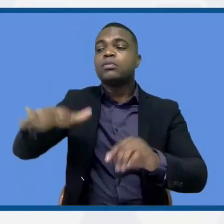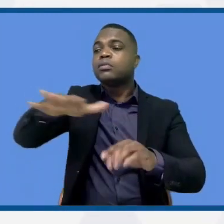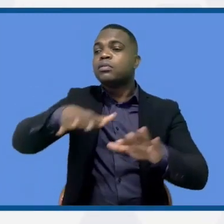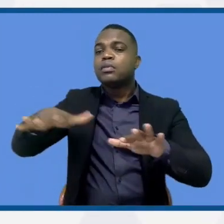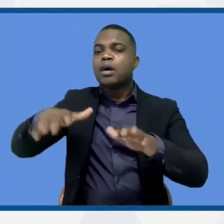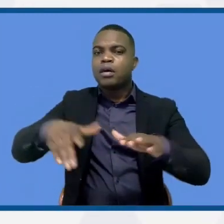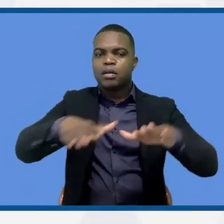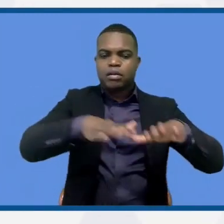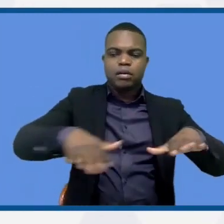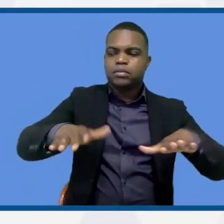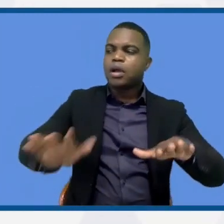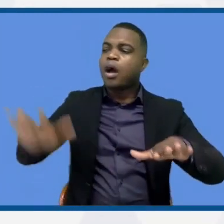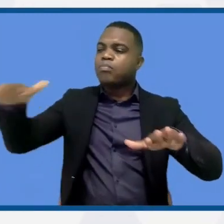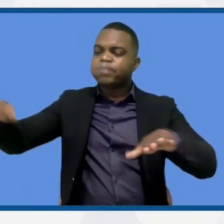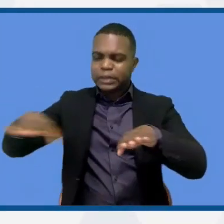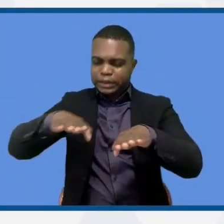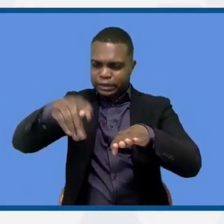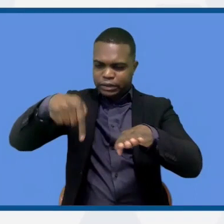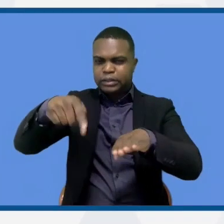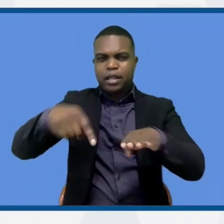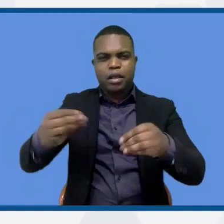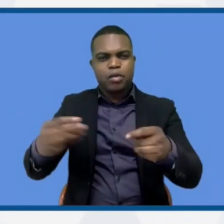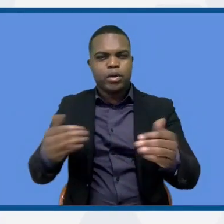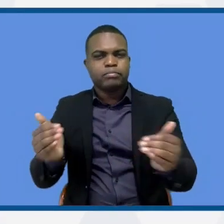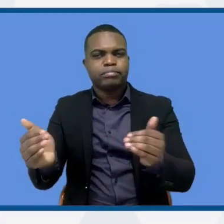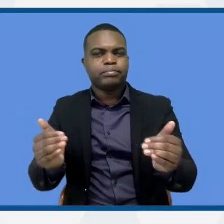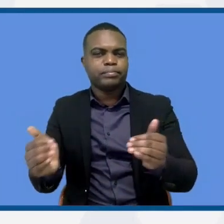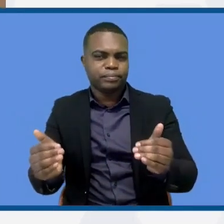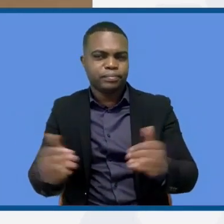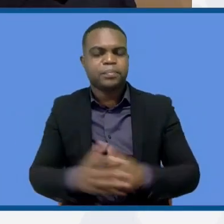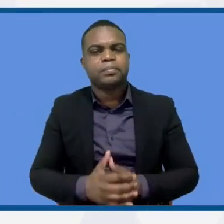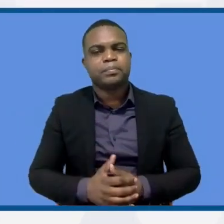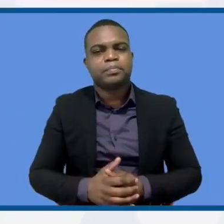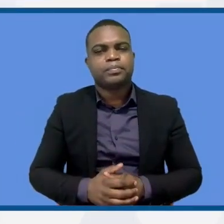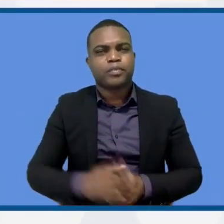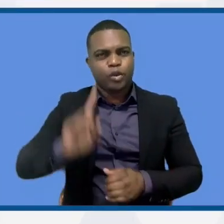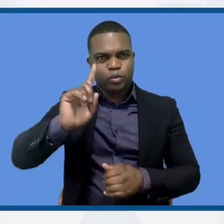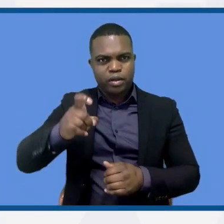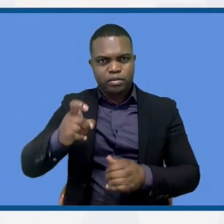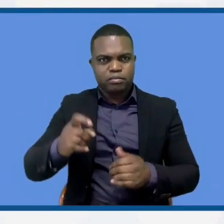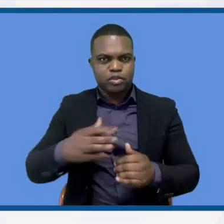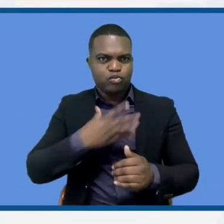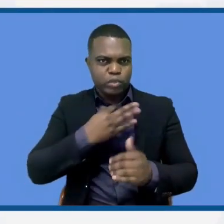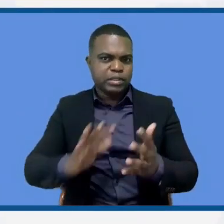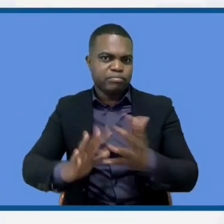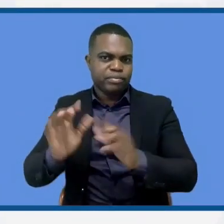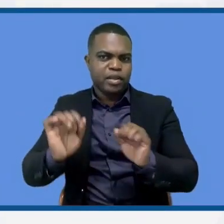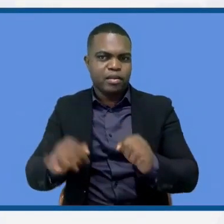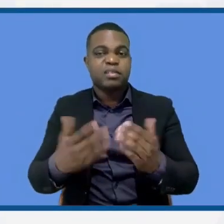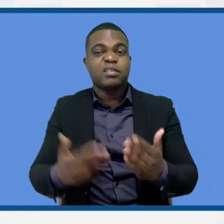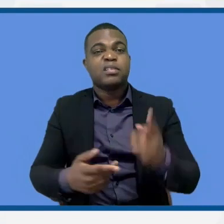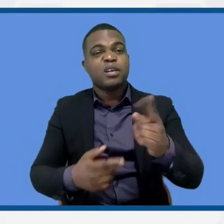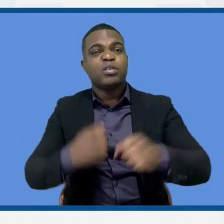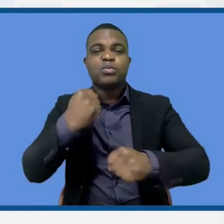regions. He works right now with a project that is co-funded by Nature Conservancy and the Red Cross in